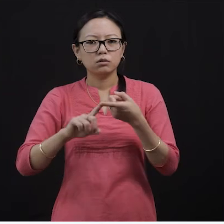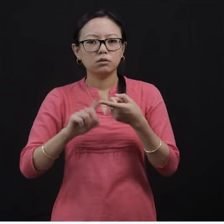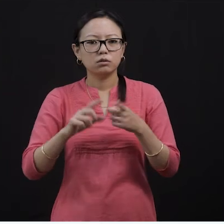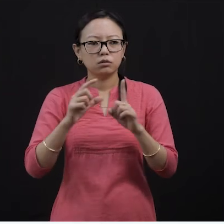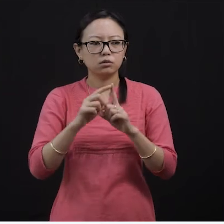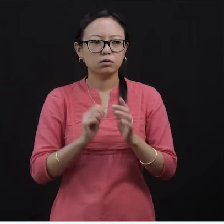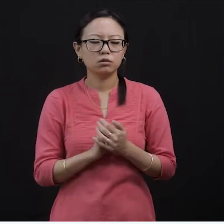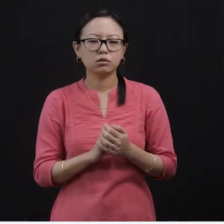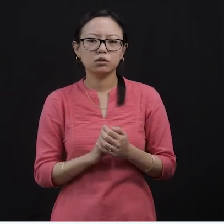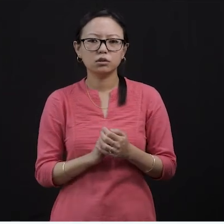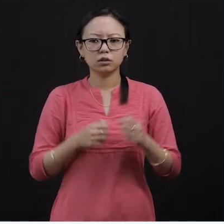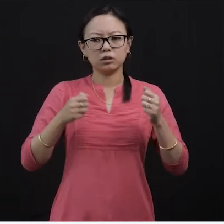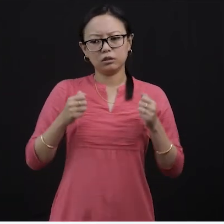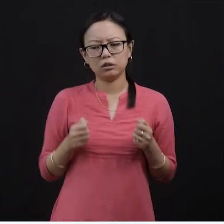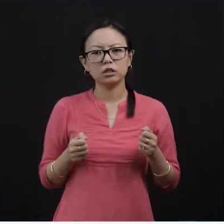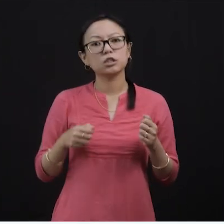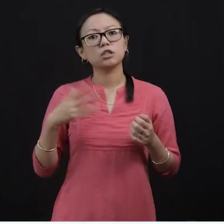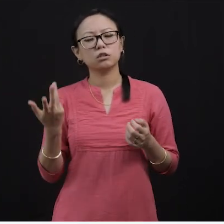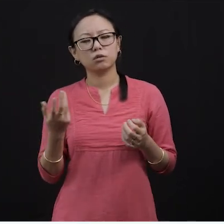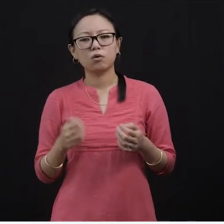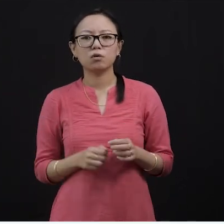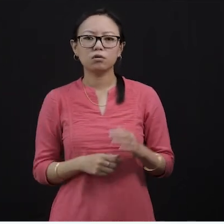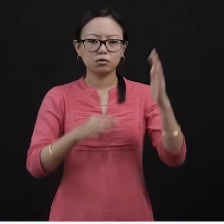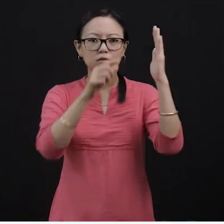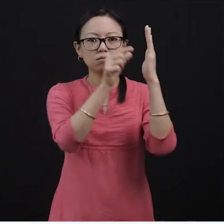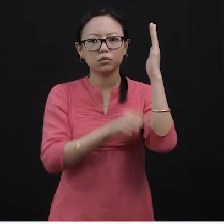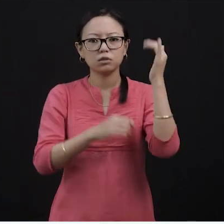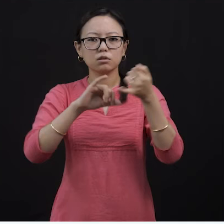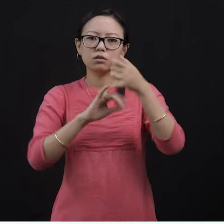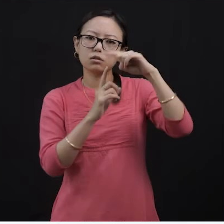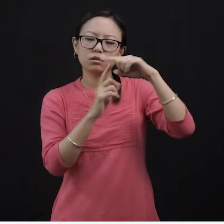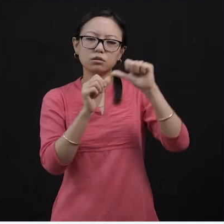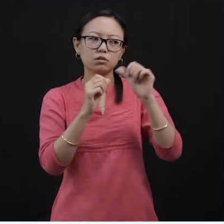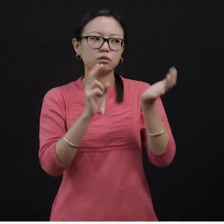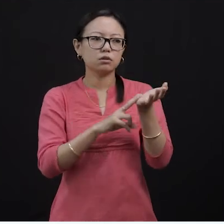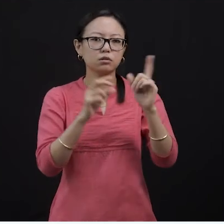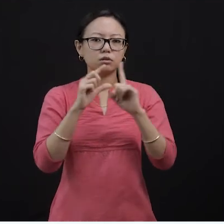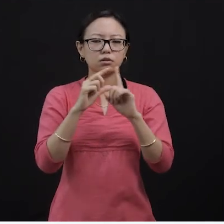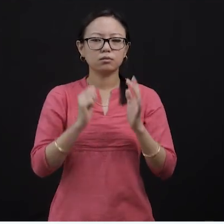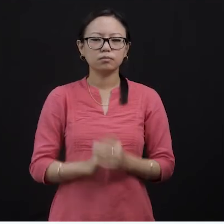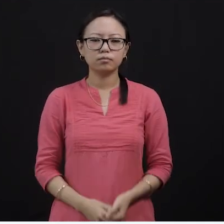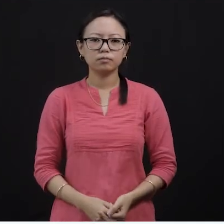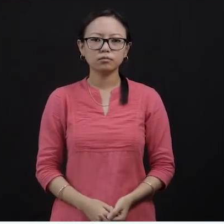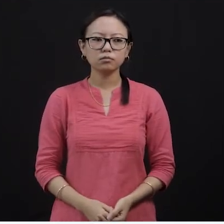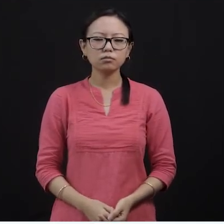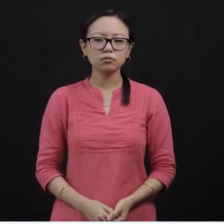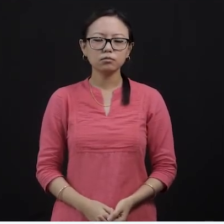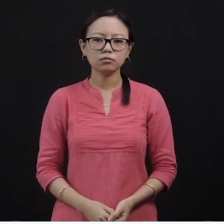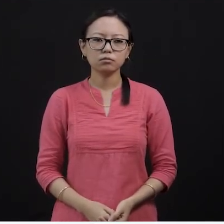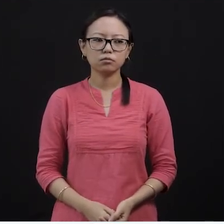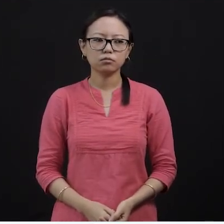can use this chair. Okay? You can use this chair as a stand. And now what you have to do